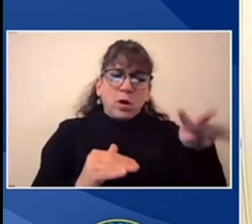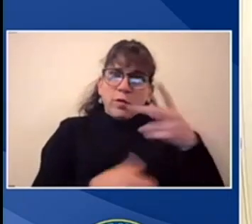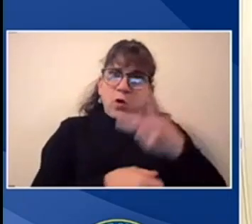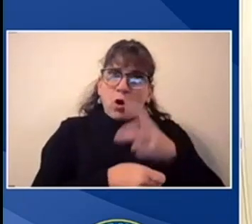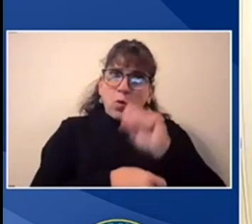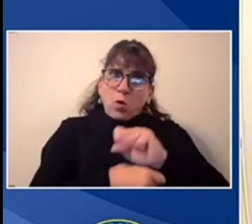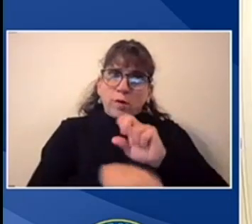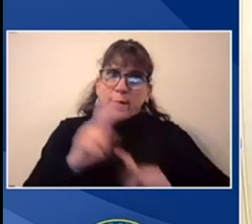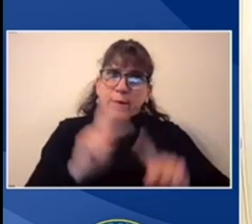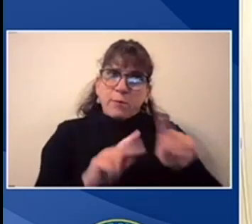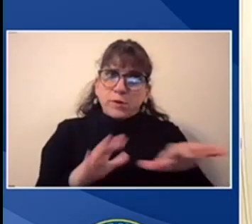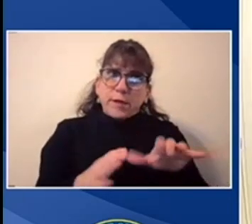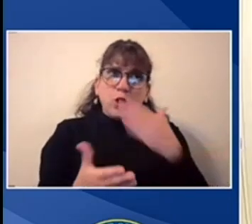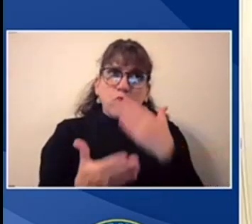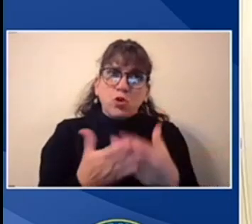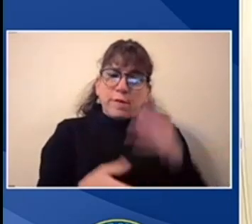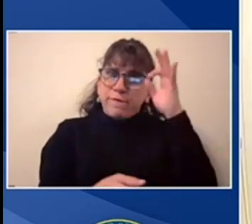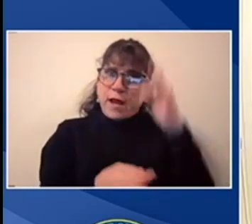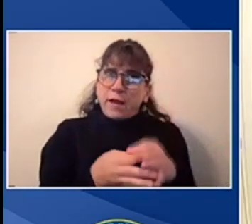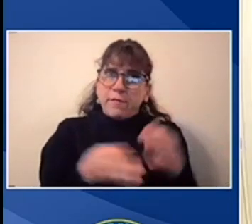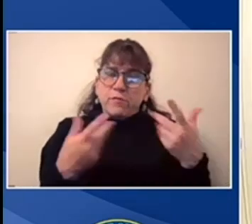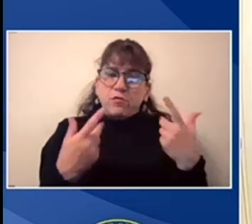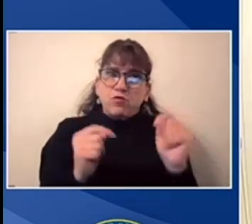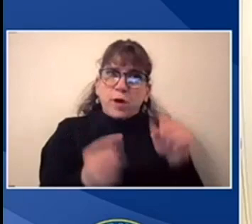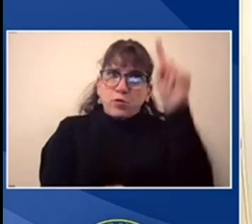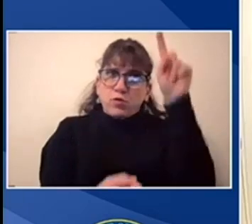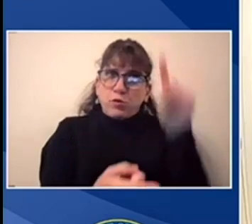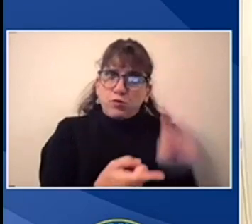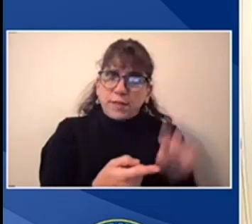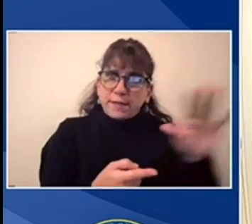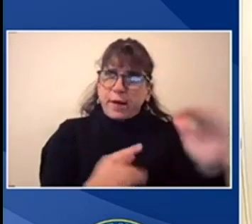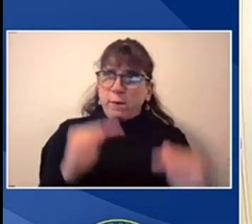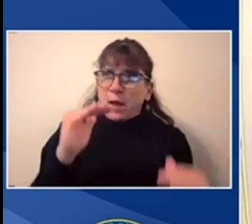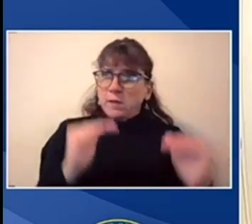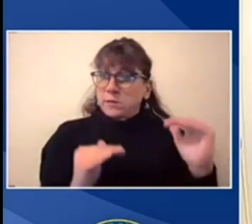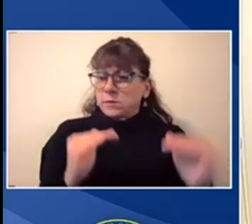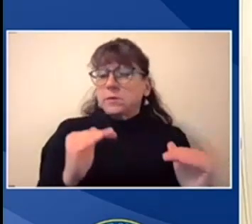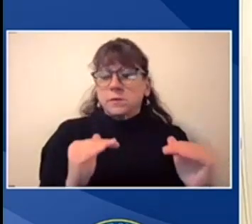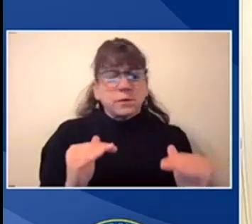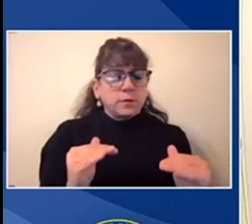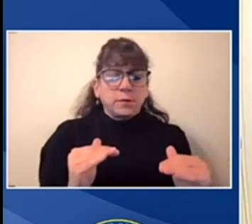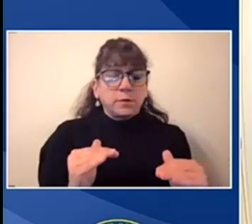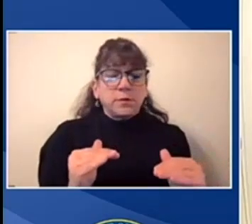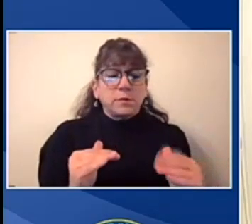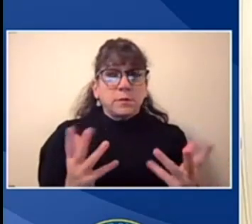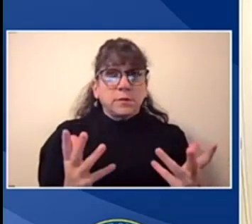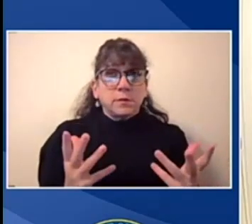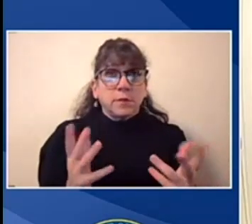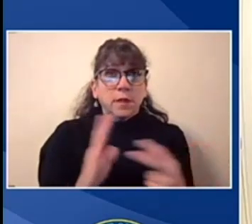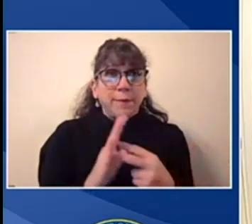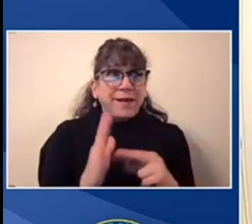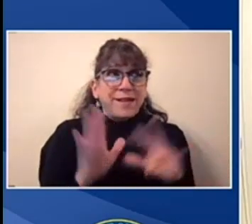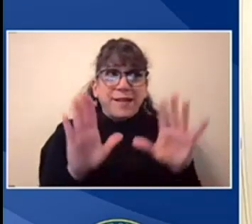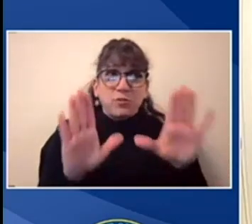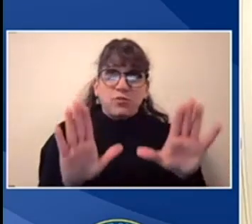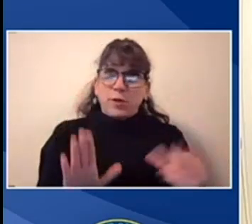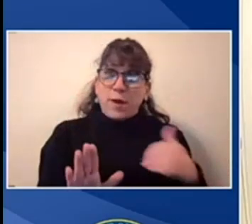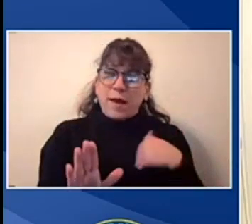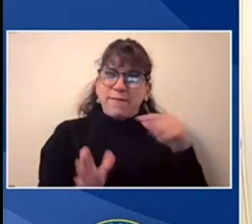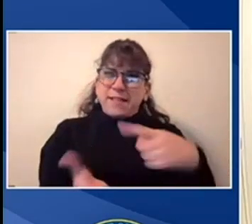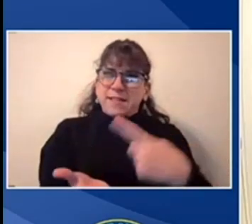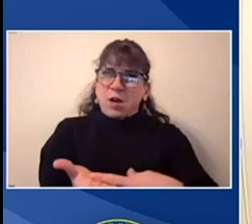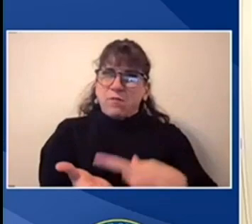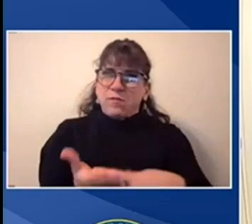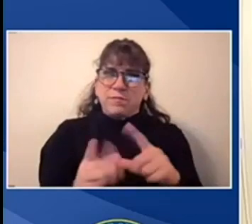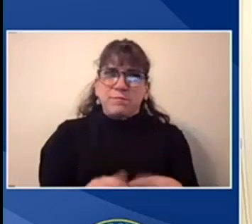faith to try and drive their balances down. I mean, it's great to have these conversations, but